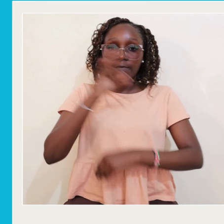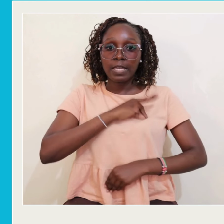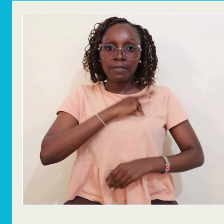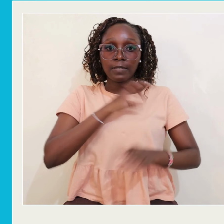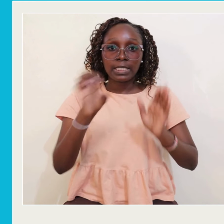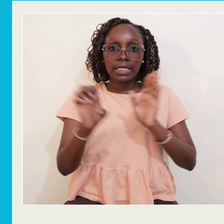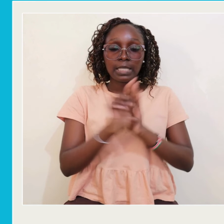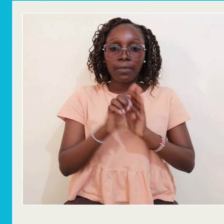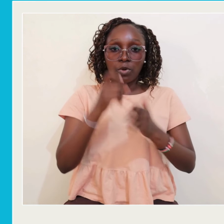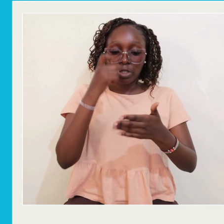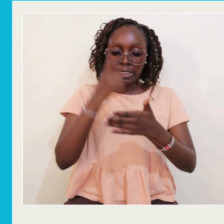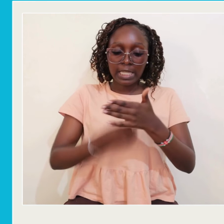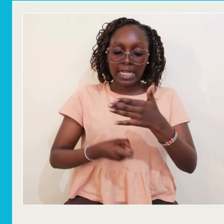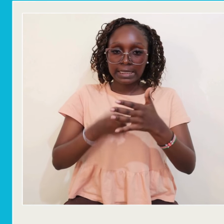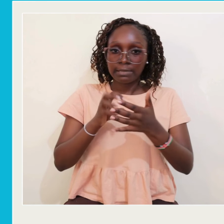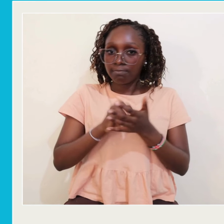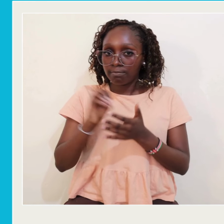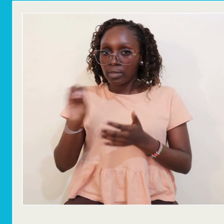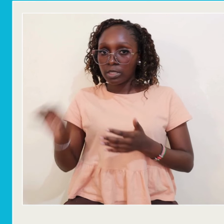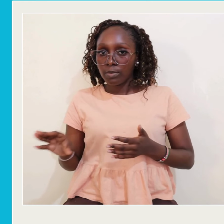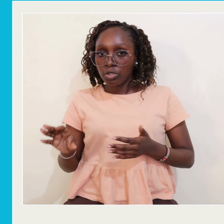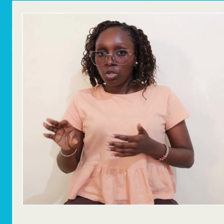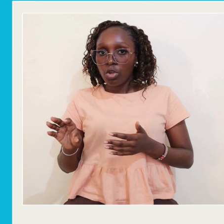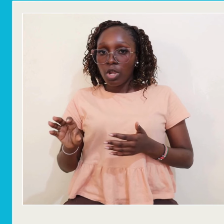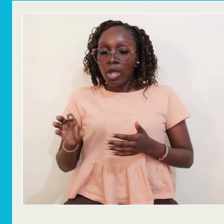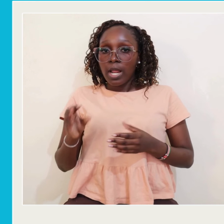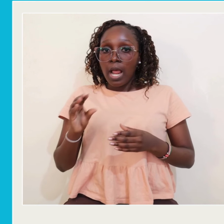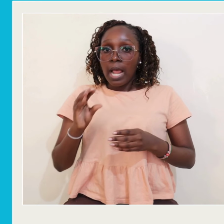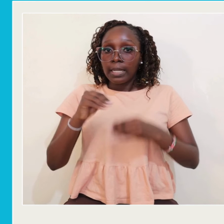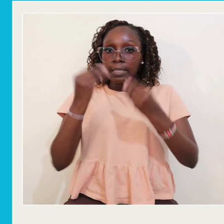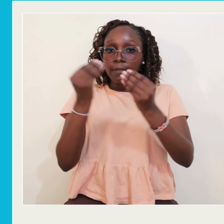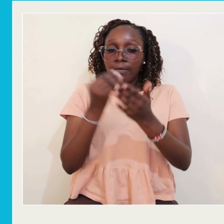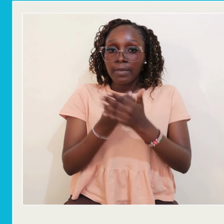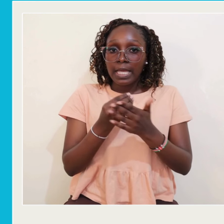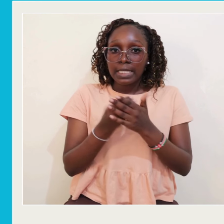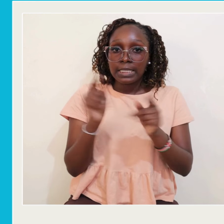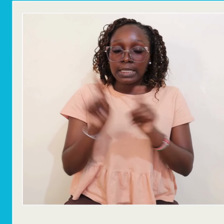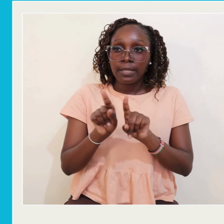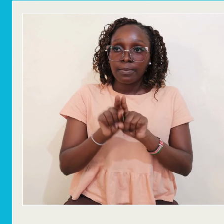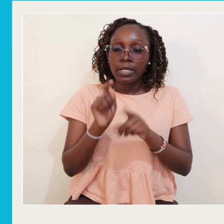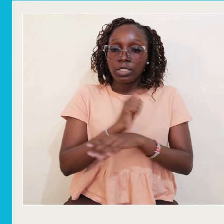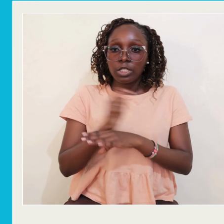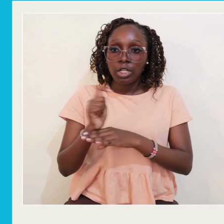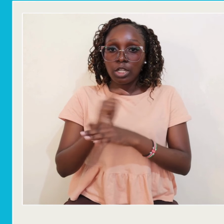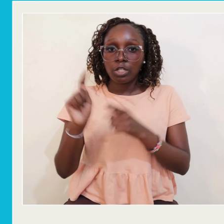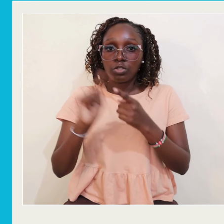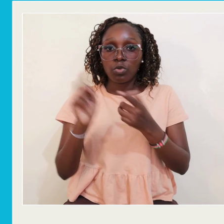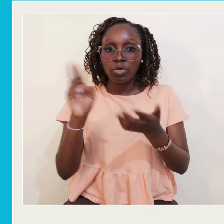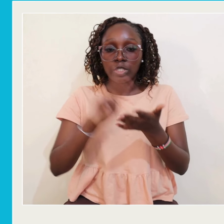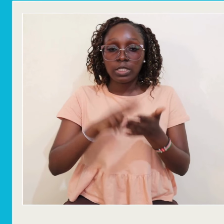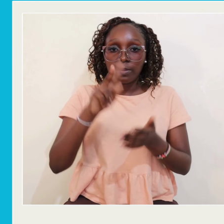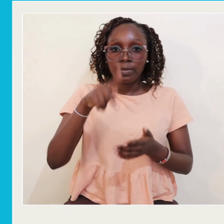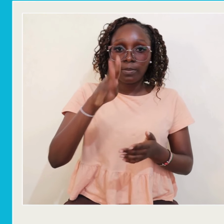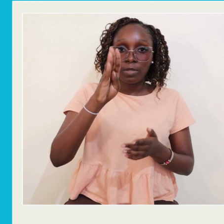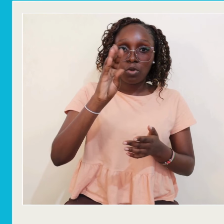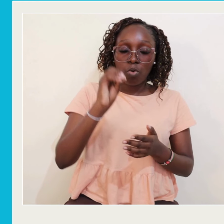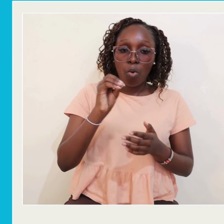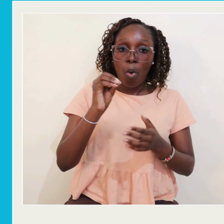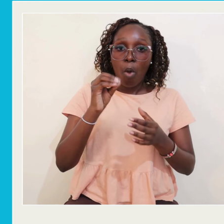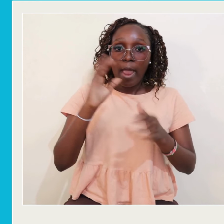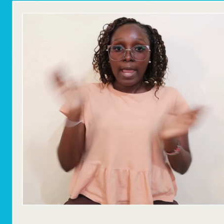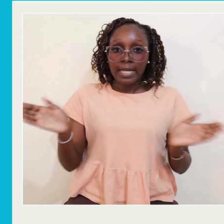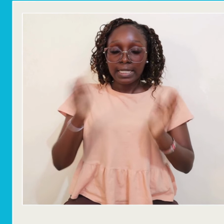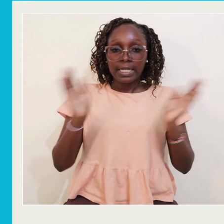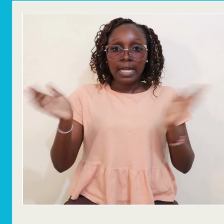It offers benefits such as tax exemptions, grants, and training to registered PBOs and